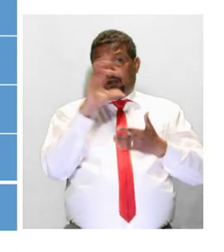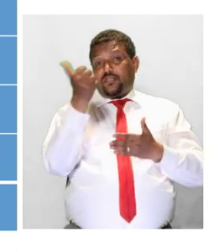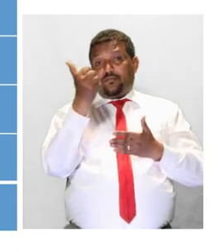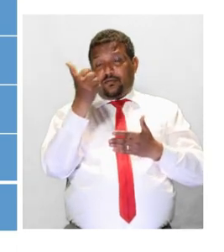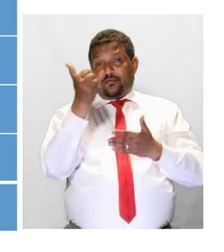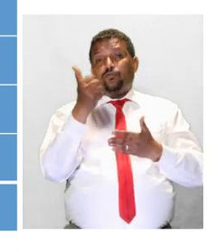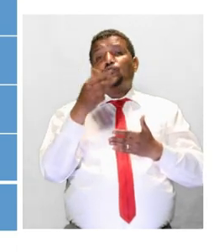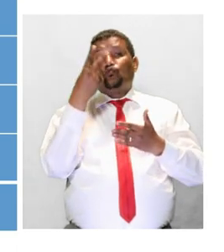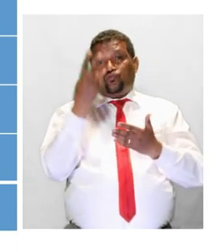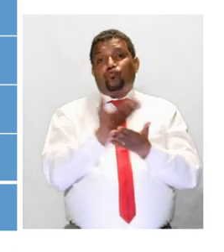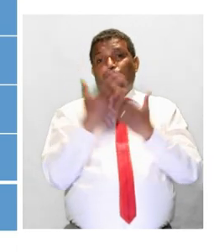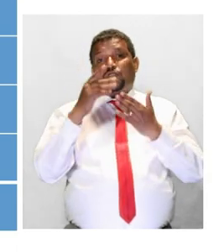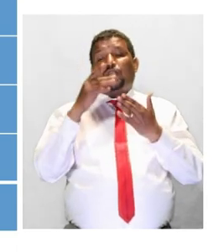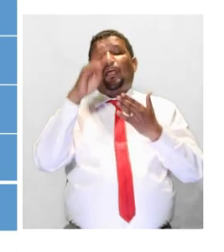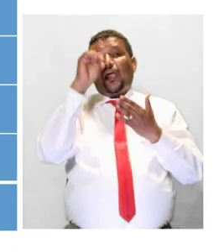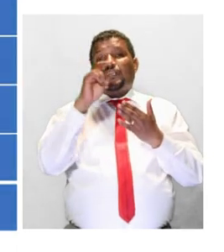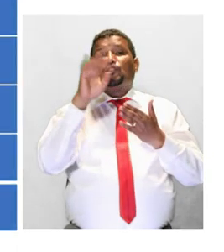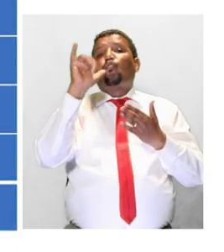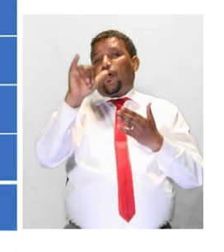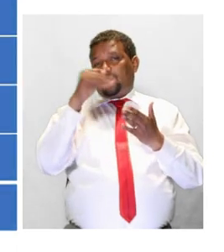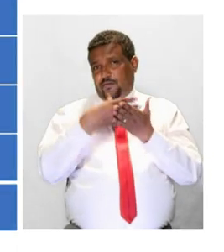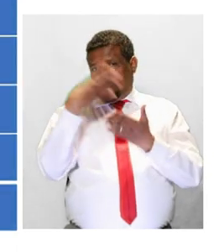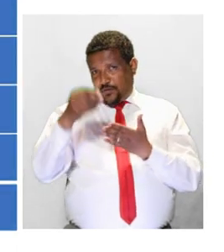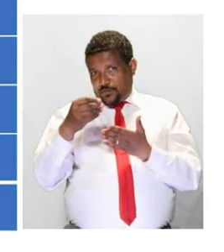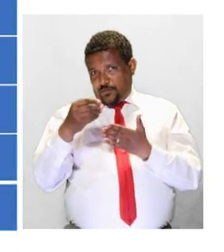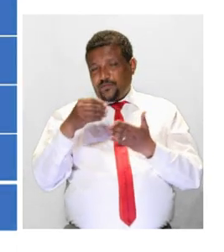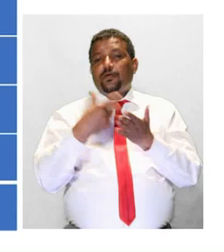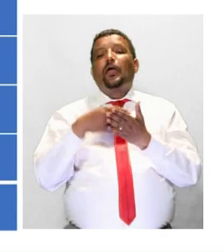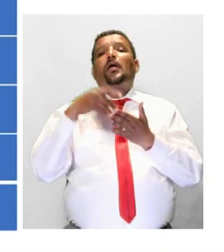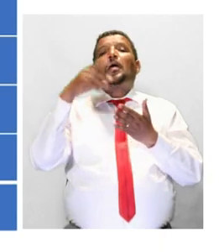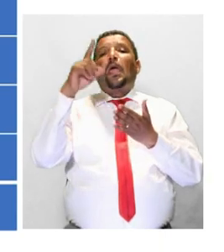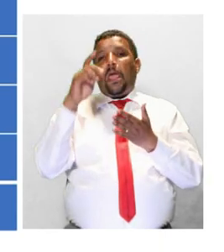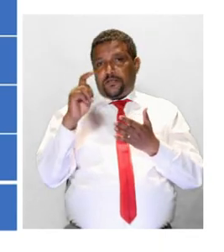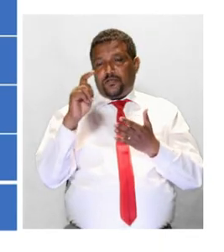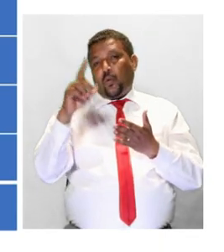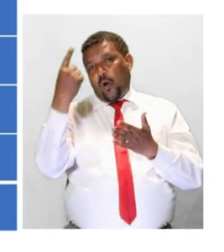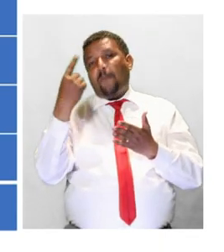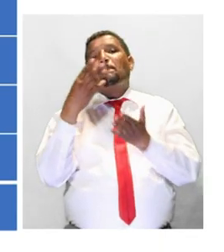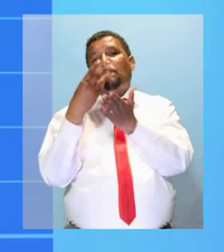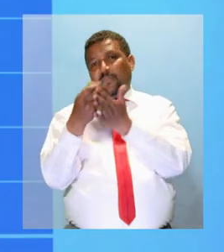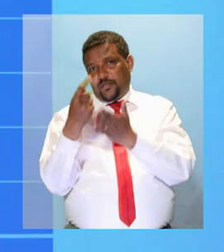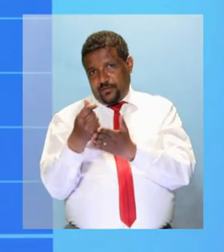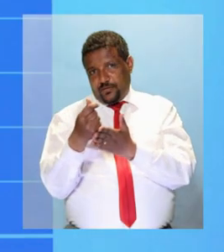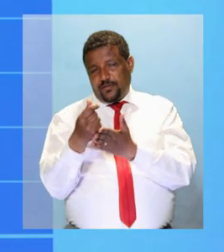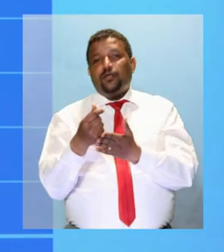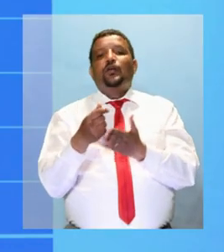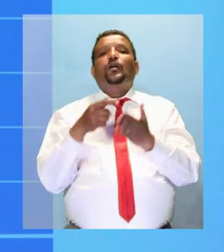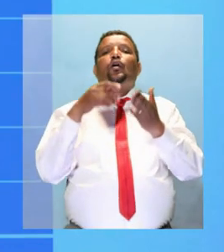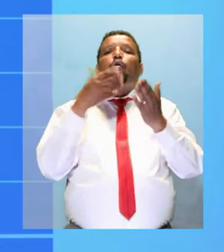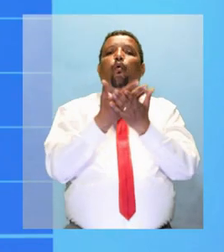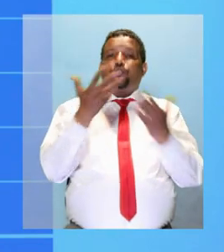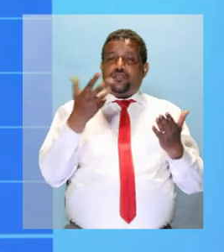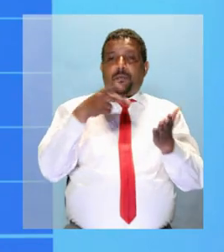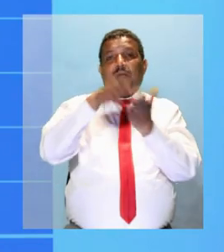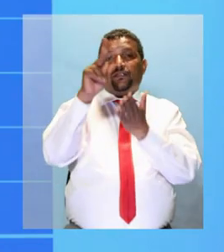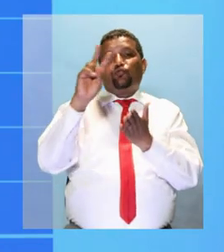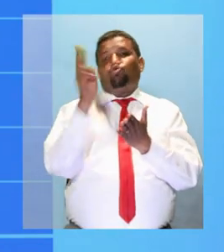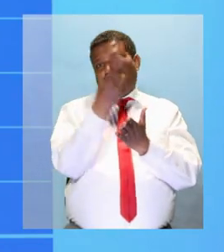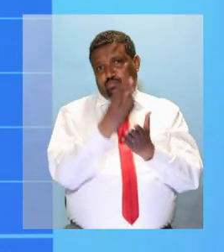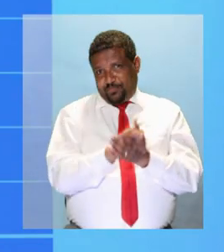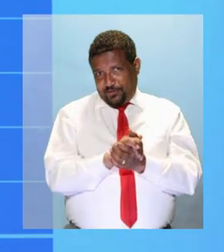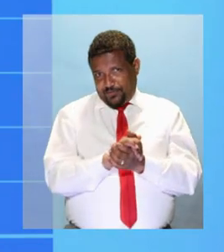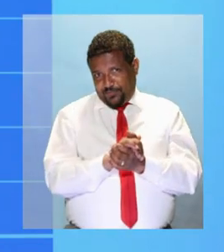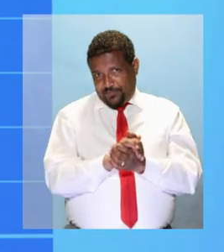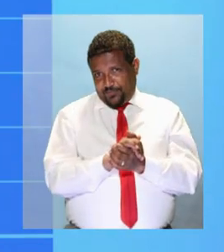goods, X and Y. The price of good X is given, which is 1 birr, and the price of commodity Y is 2 birr. Now,